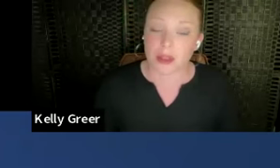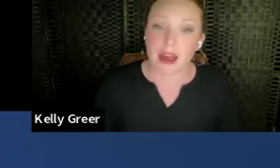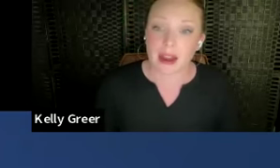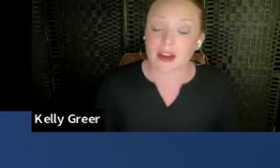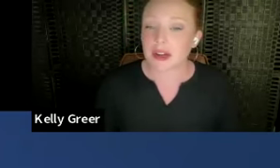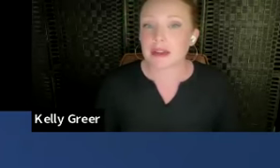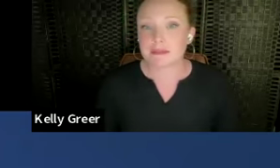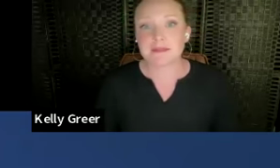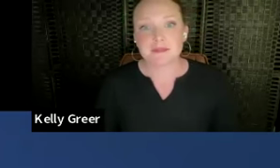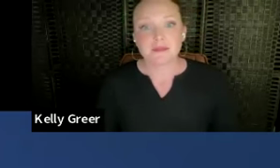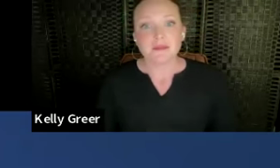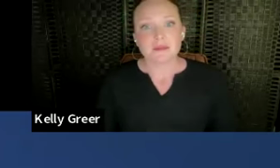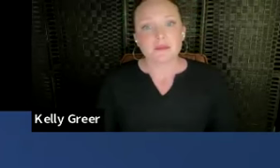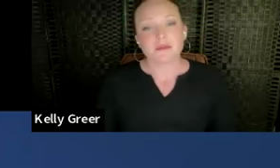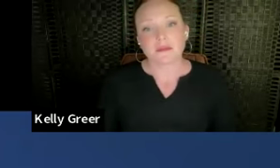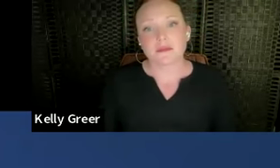same page with you with that. I agree.